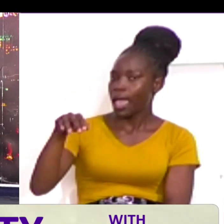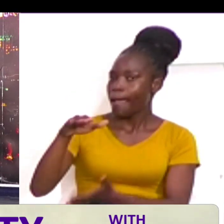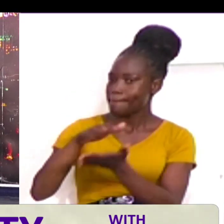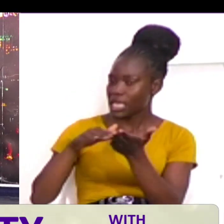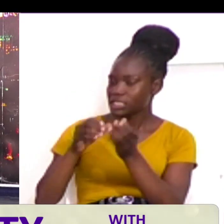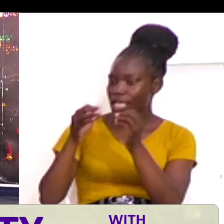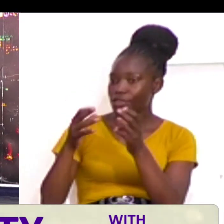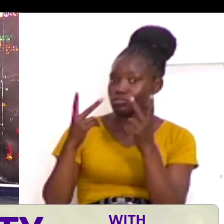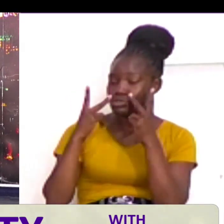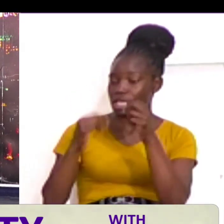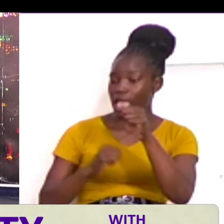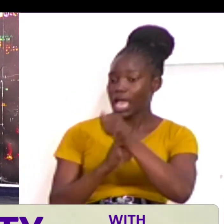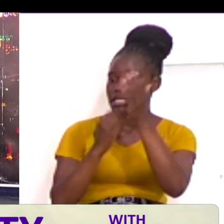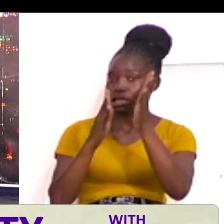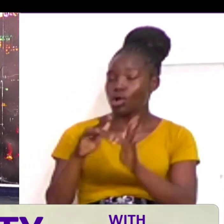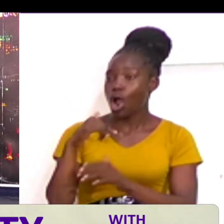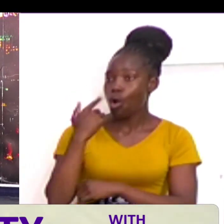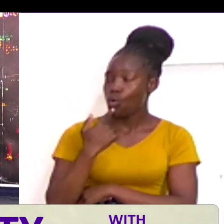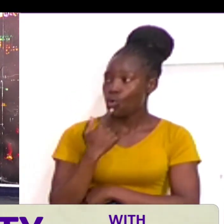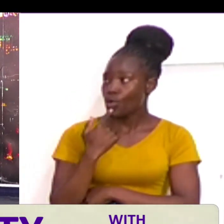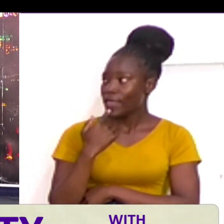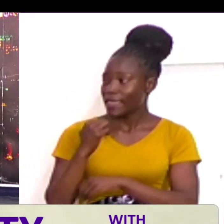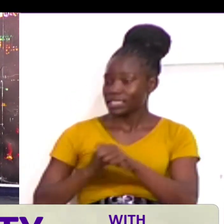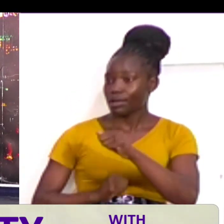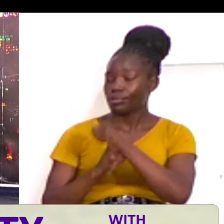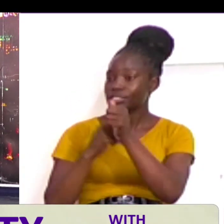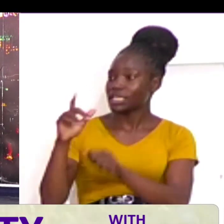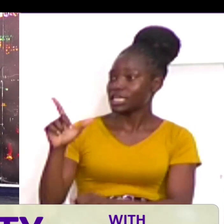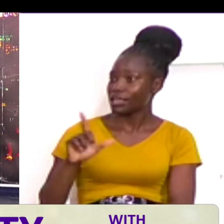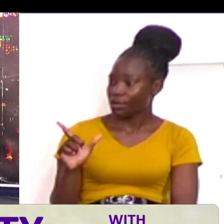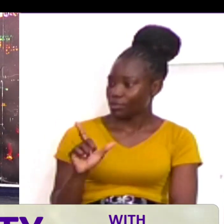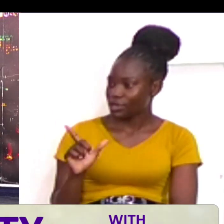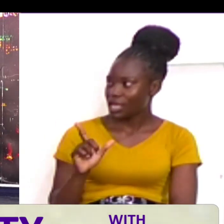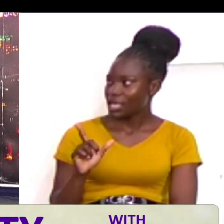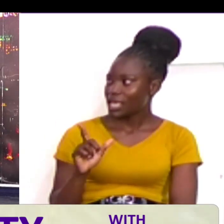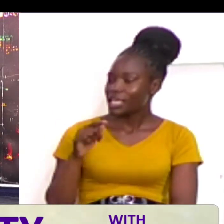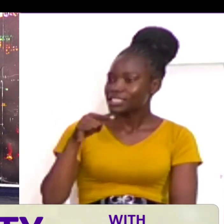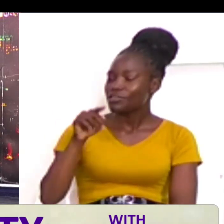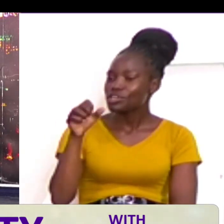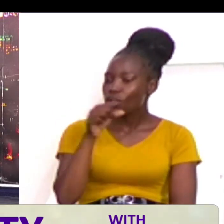a fan who is supporting Liverpool, he is an